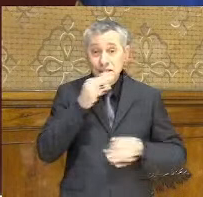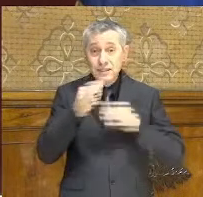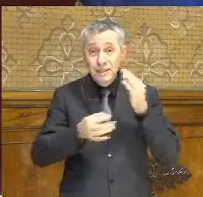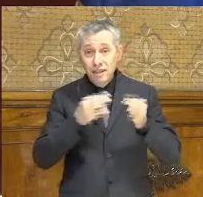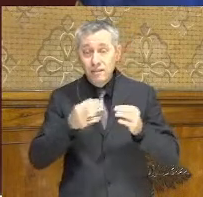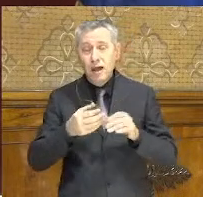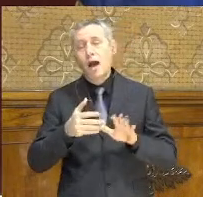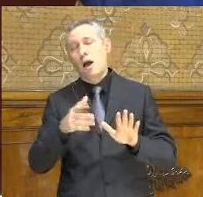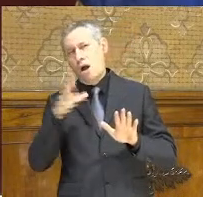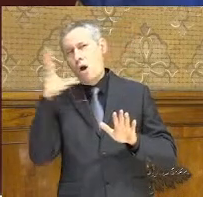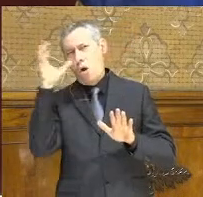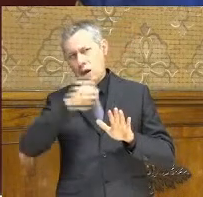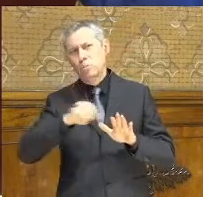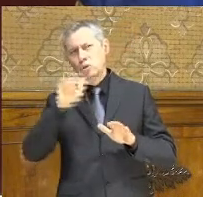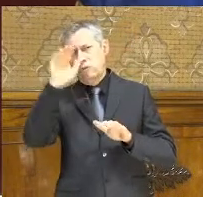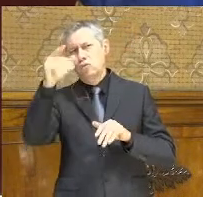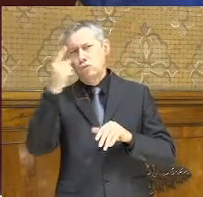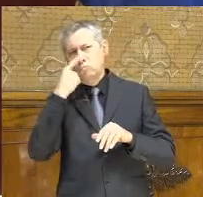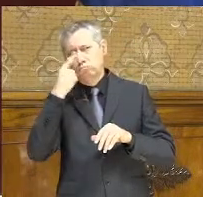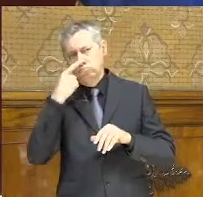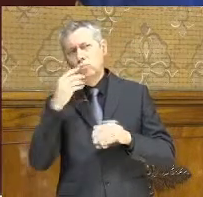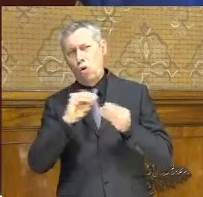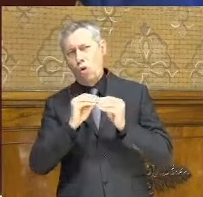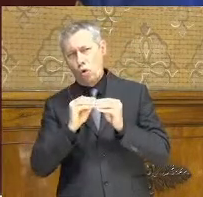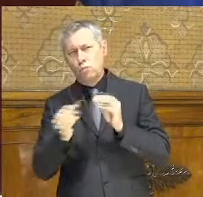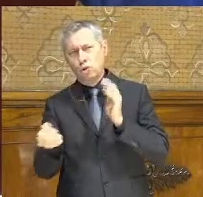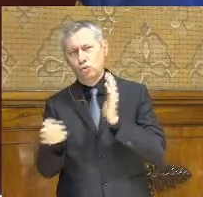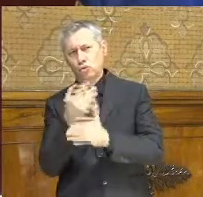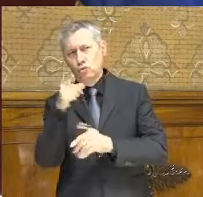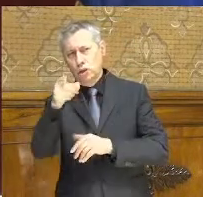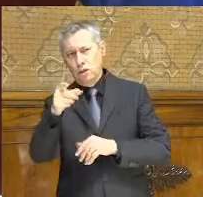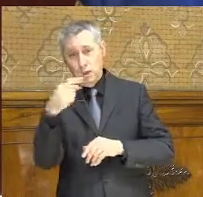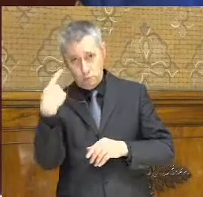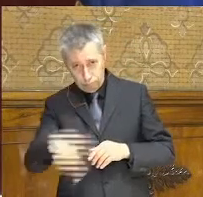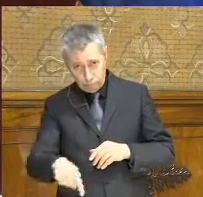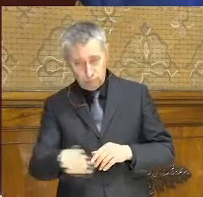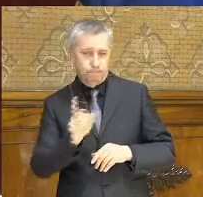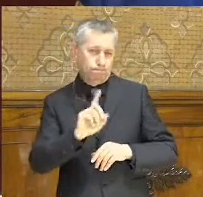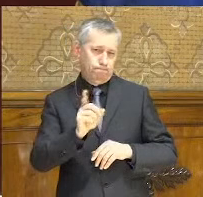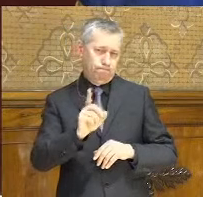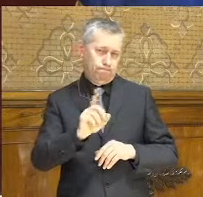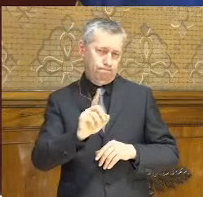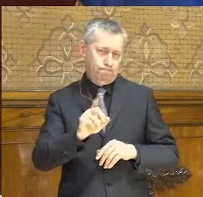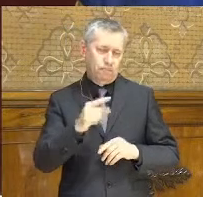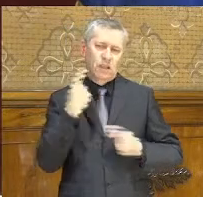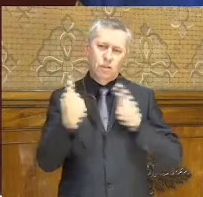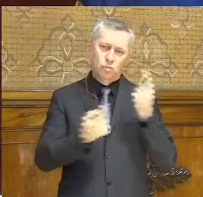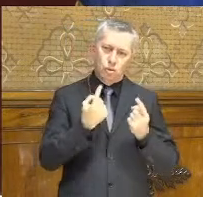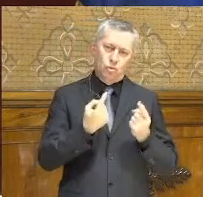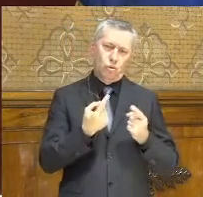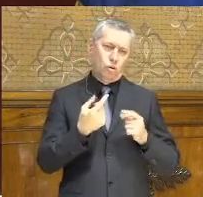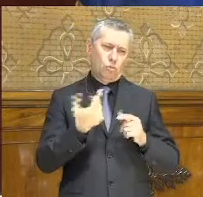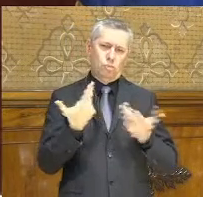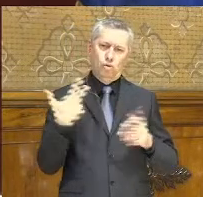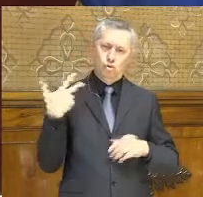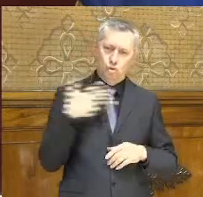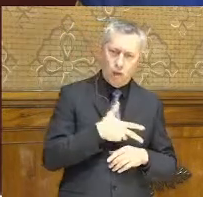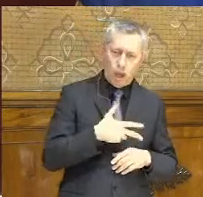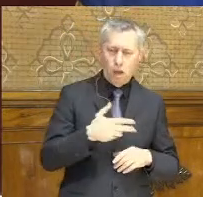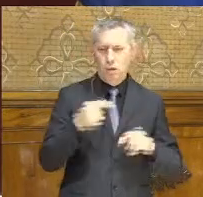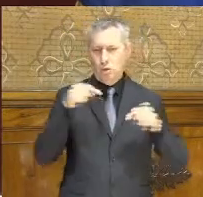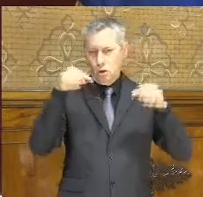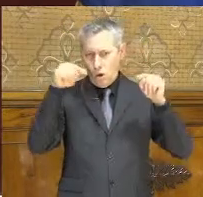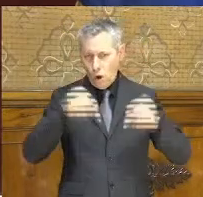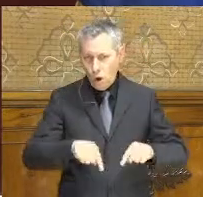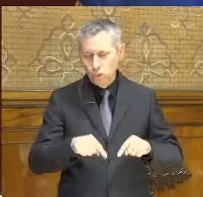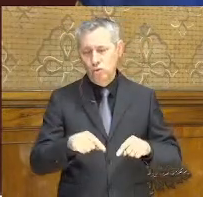presentism, as an exclusive focus on the truth conditions or the social circumstances of the present day,